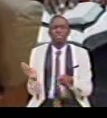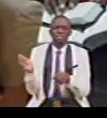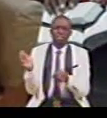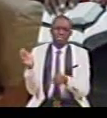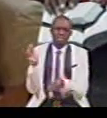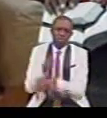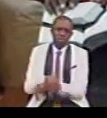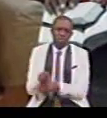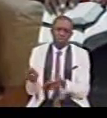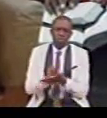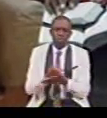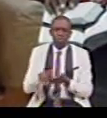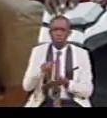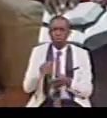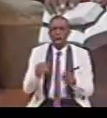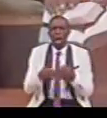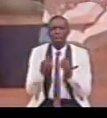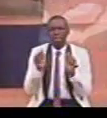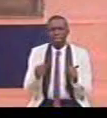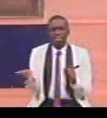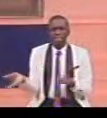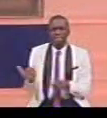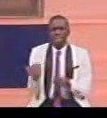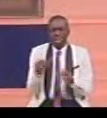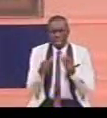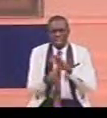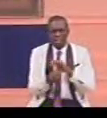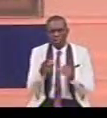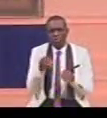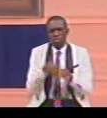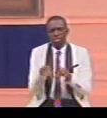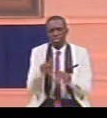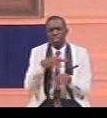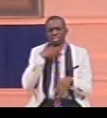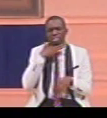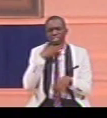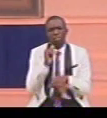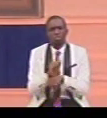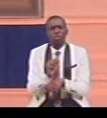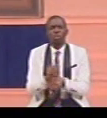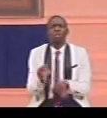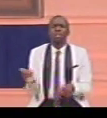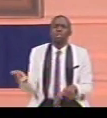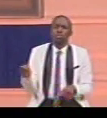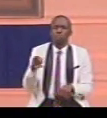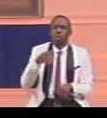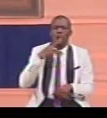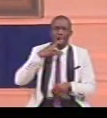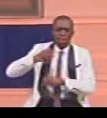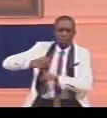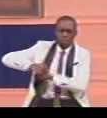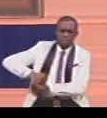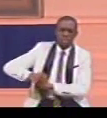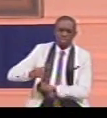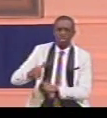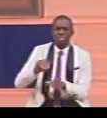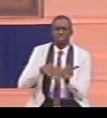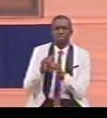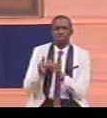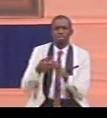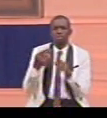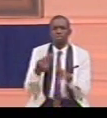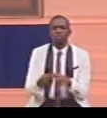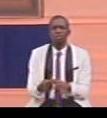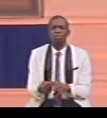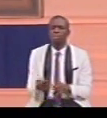in their dirty work you're preserved in Jesus name look at let's look at verse 5 they have the